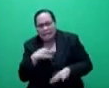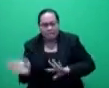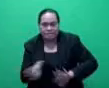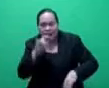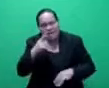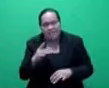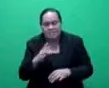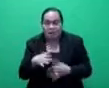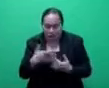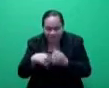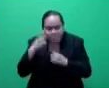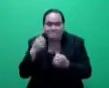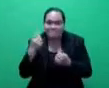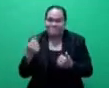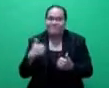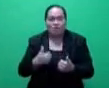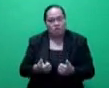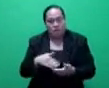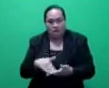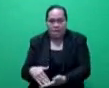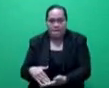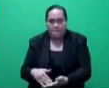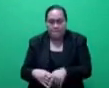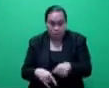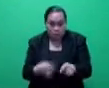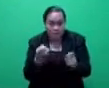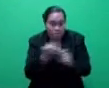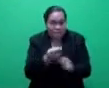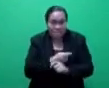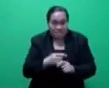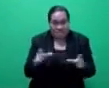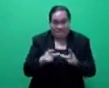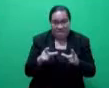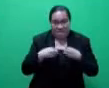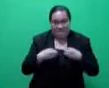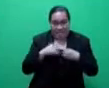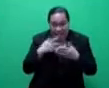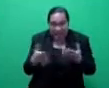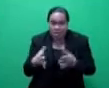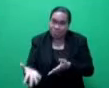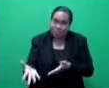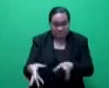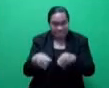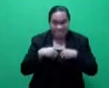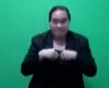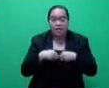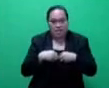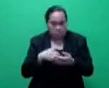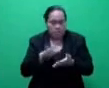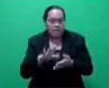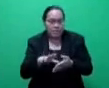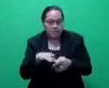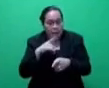on 1st January 2020, these changes to business licensing were substantial. Number one, business license